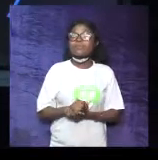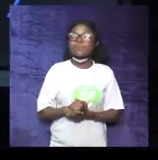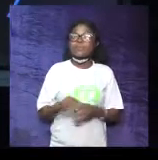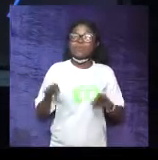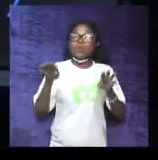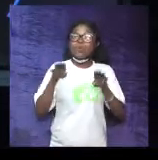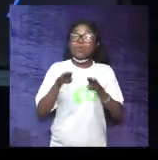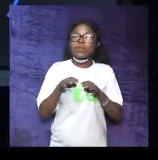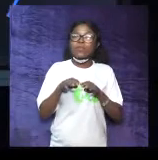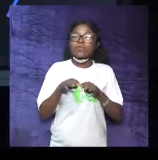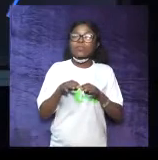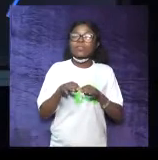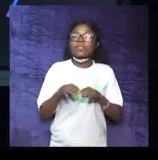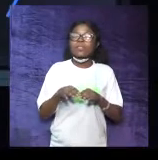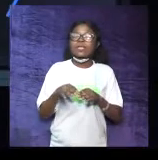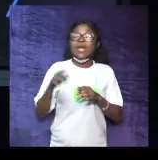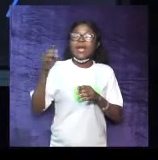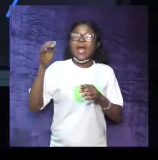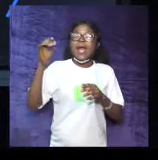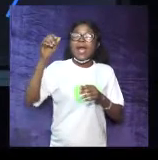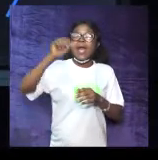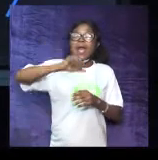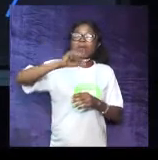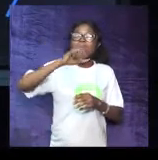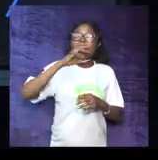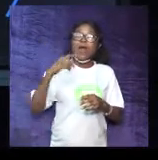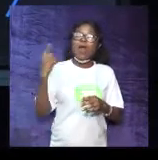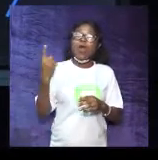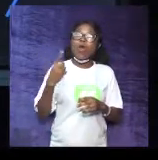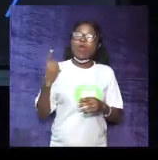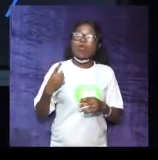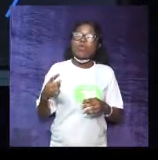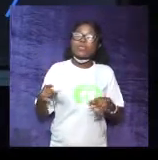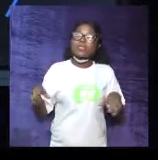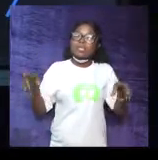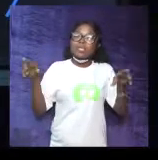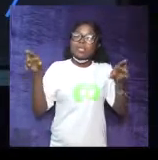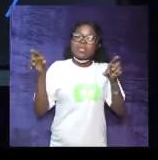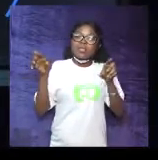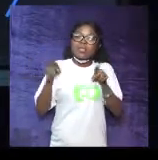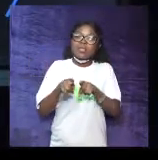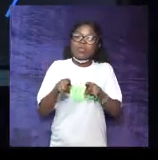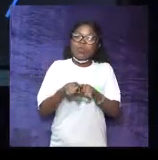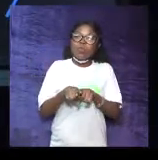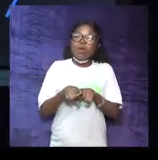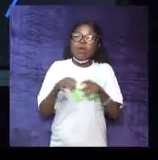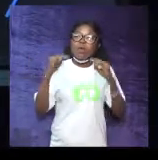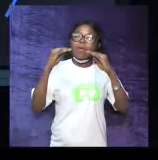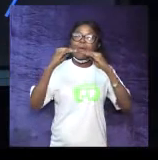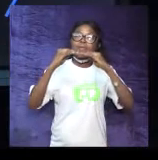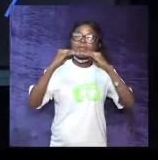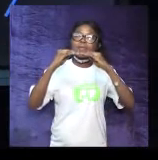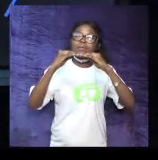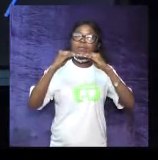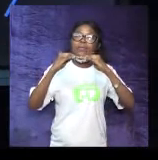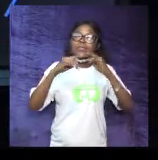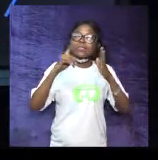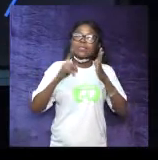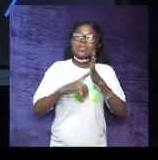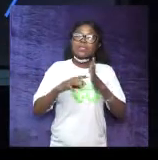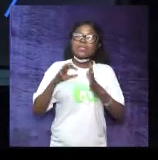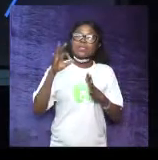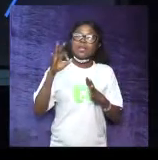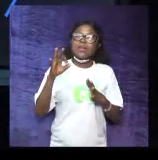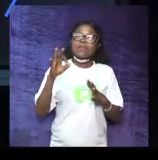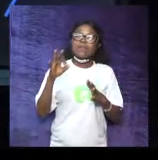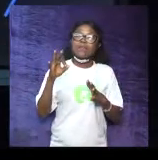Corresponding angles are always equal. So if you know the value of this, and this is an F facing the